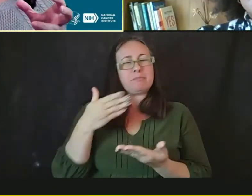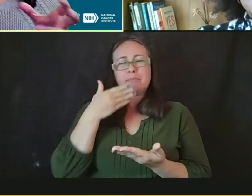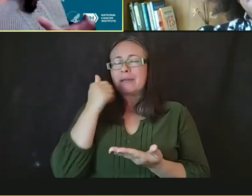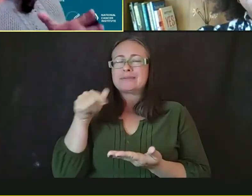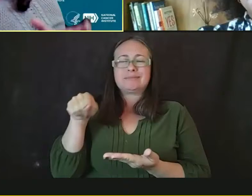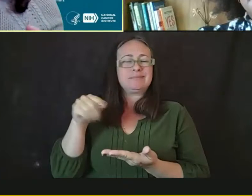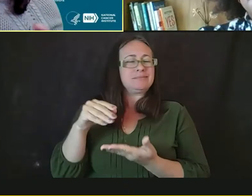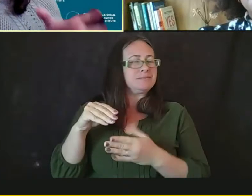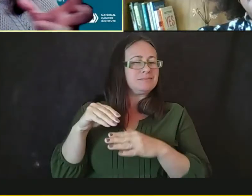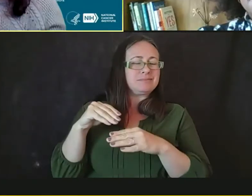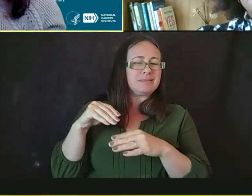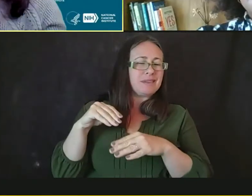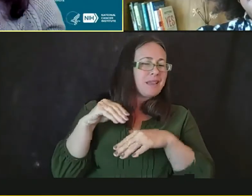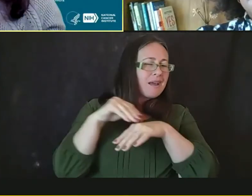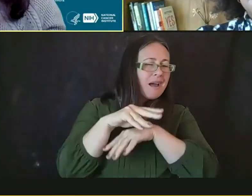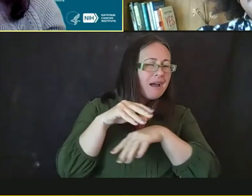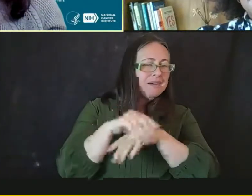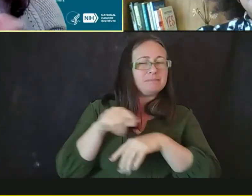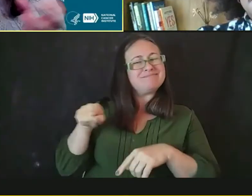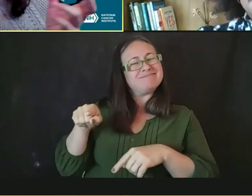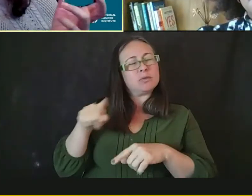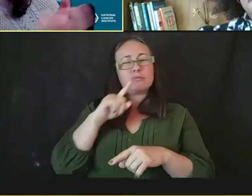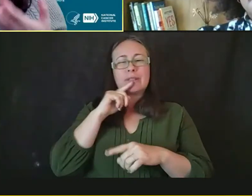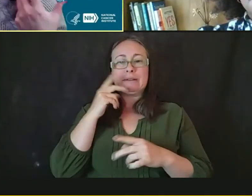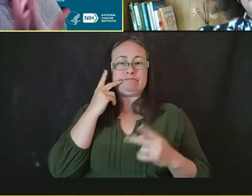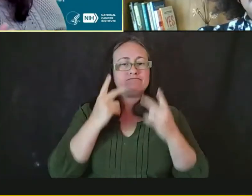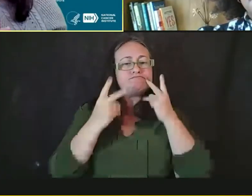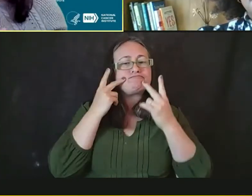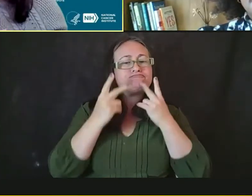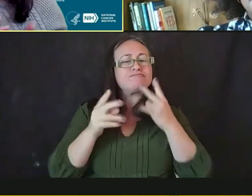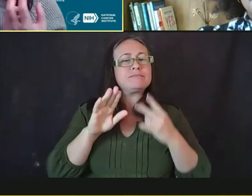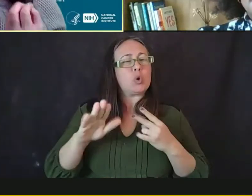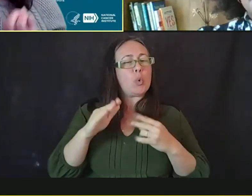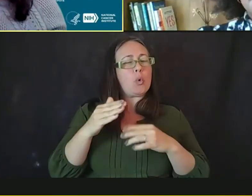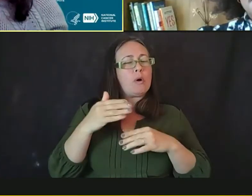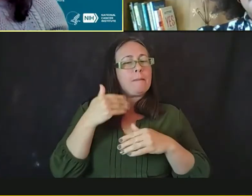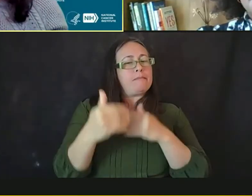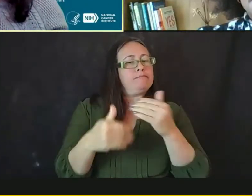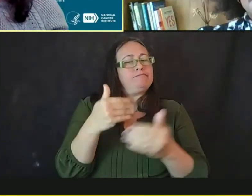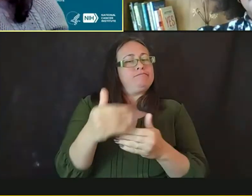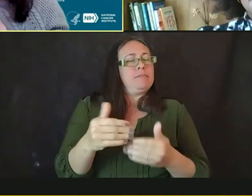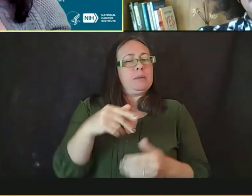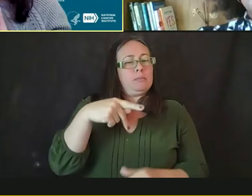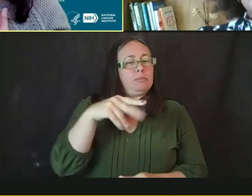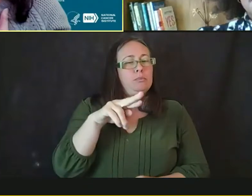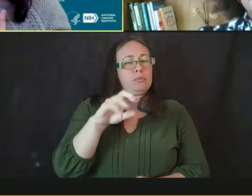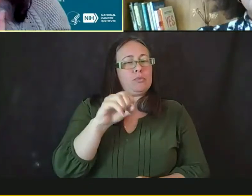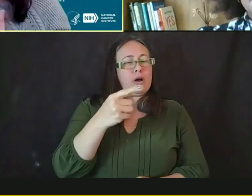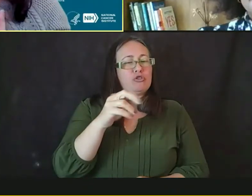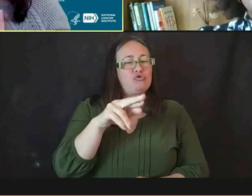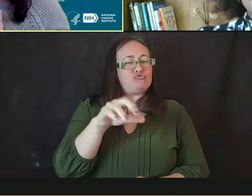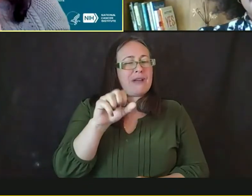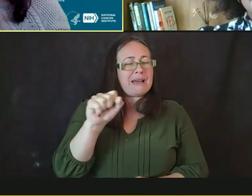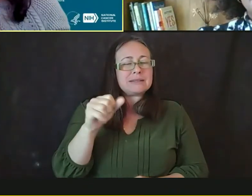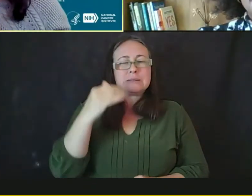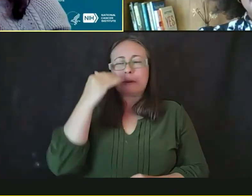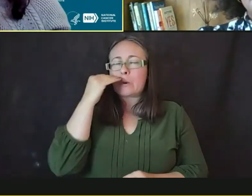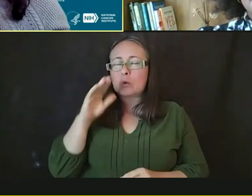program officer has really seen your progress and knows the most about your research. So it's hard for